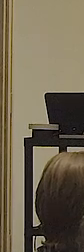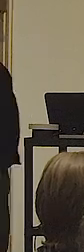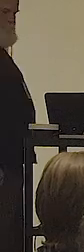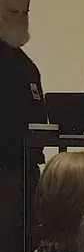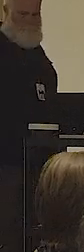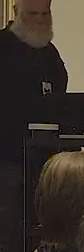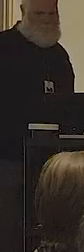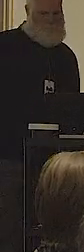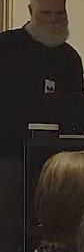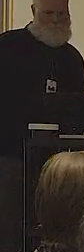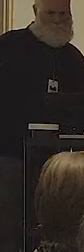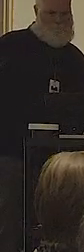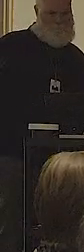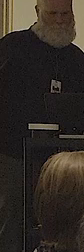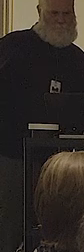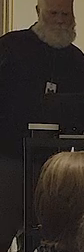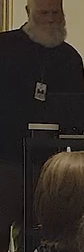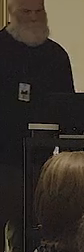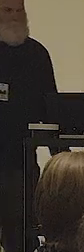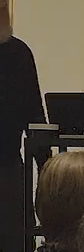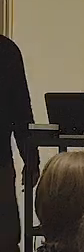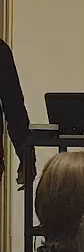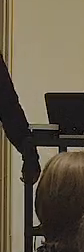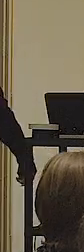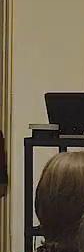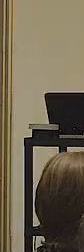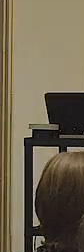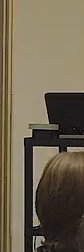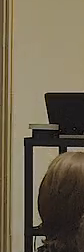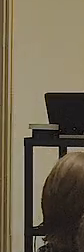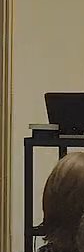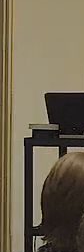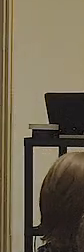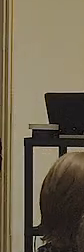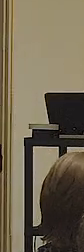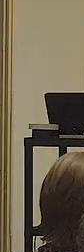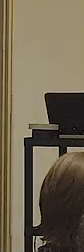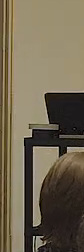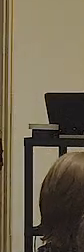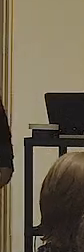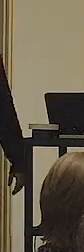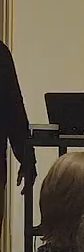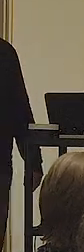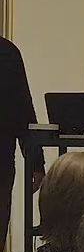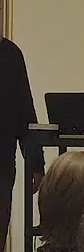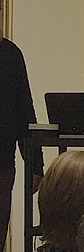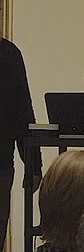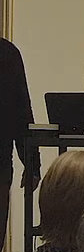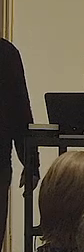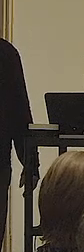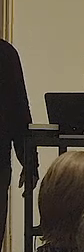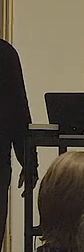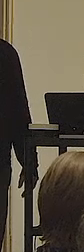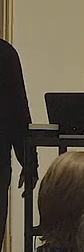the American Sephardi Federation, Yeshiva University Museum, and the YIVO Institute for Jewish Research, our five partners, together possess